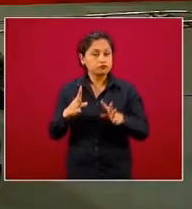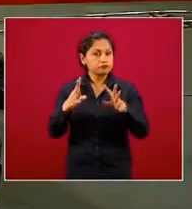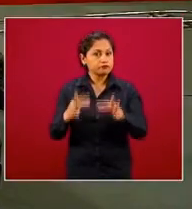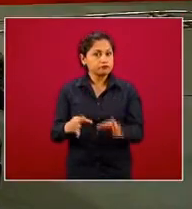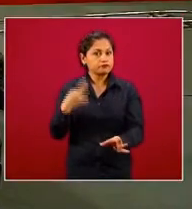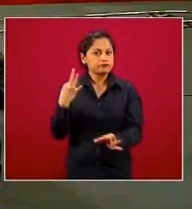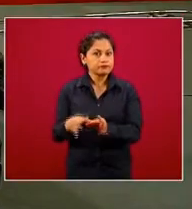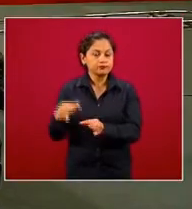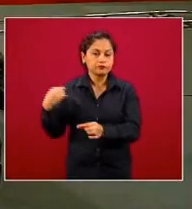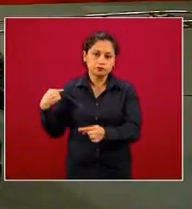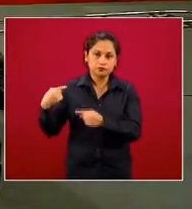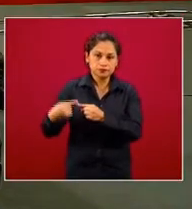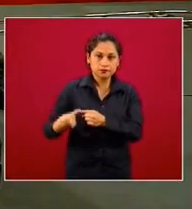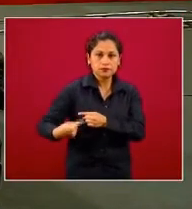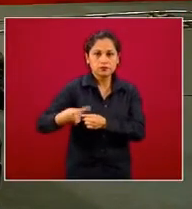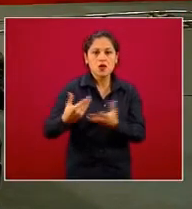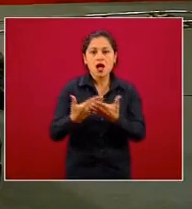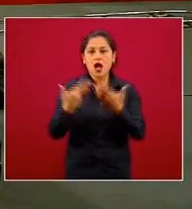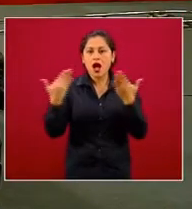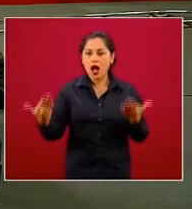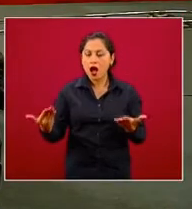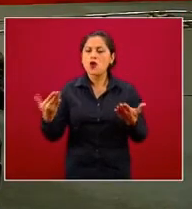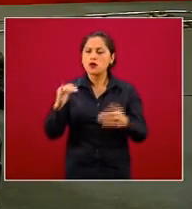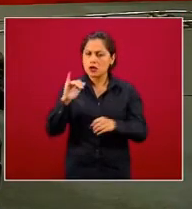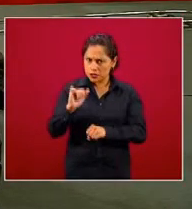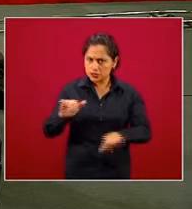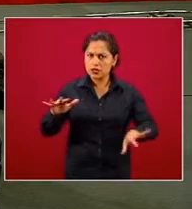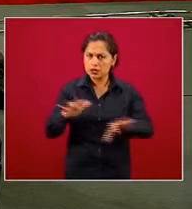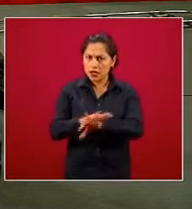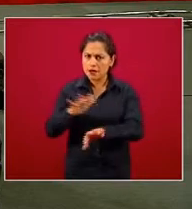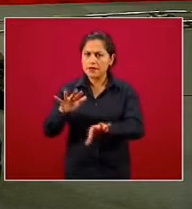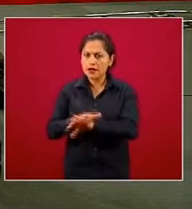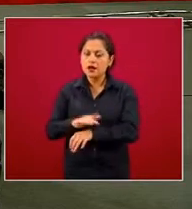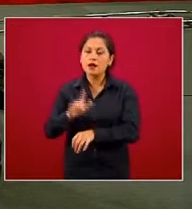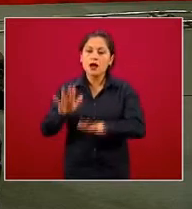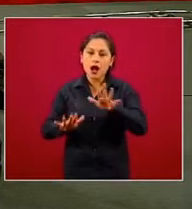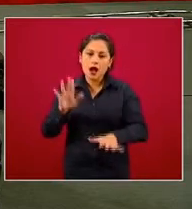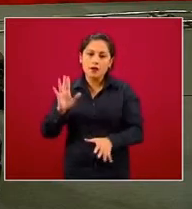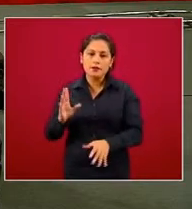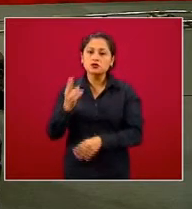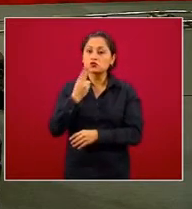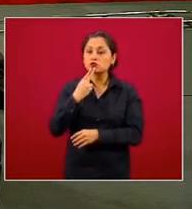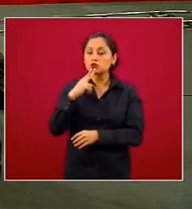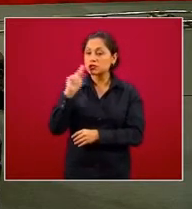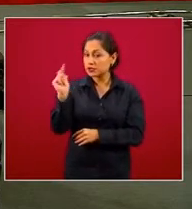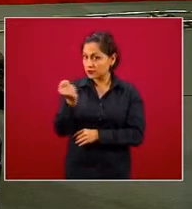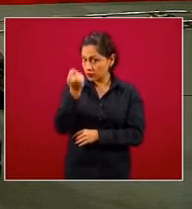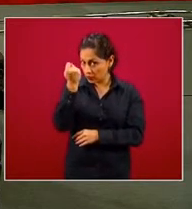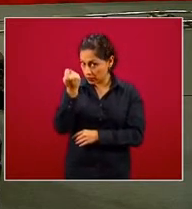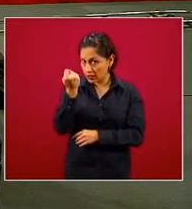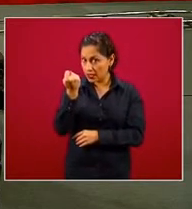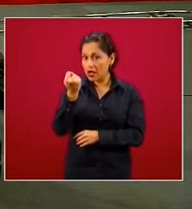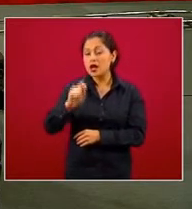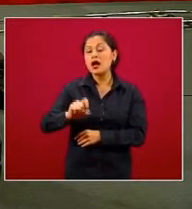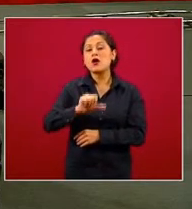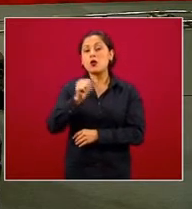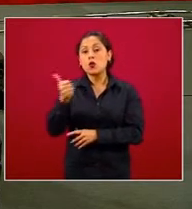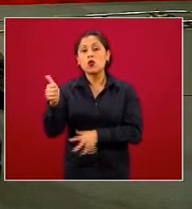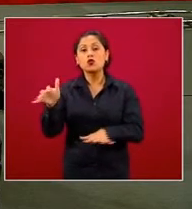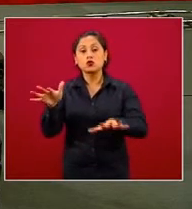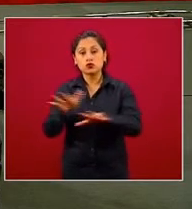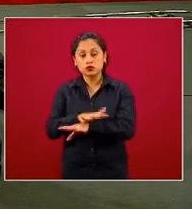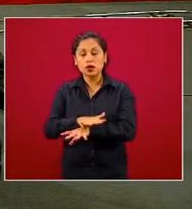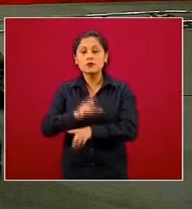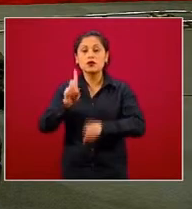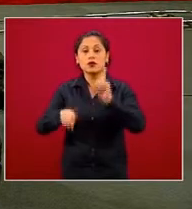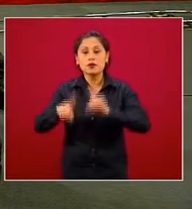1995 with things that have to do with technology and also with concepts that have to do with